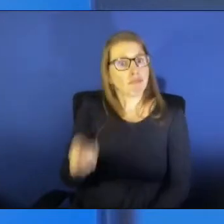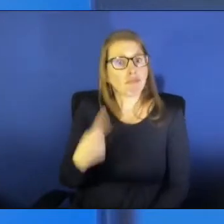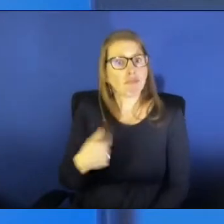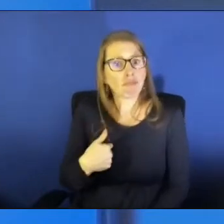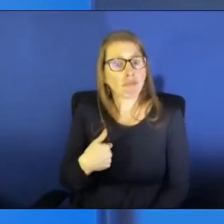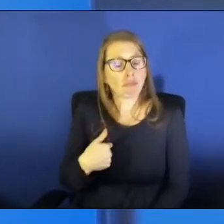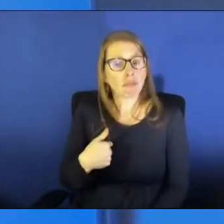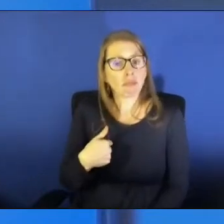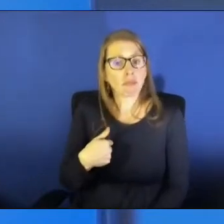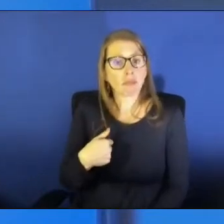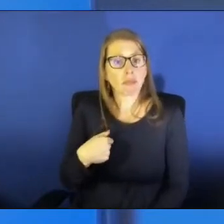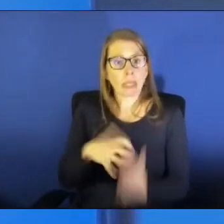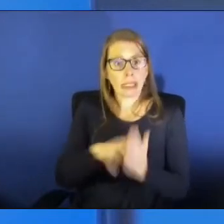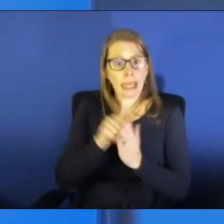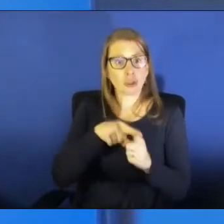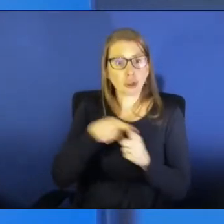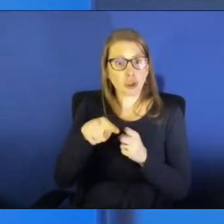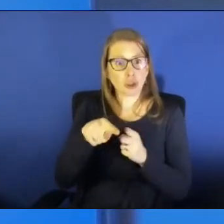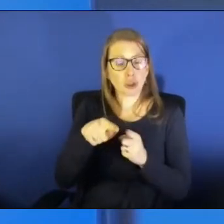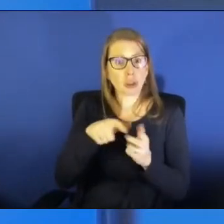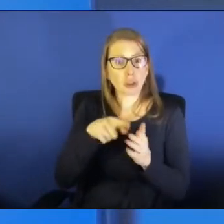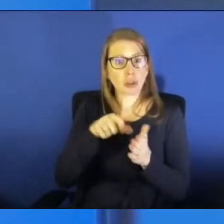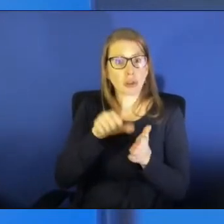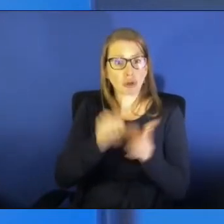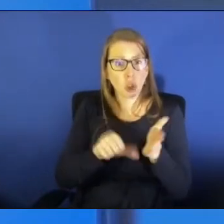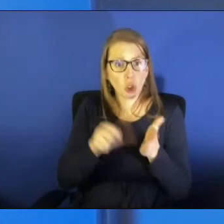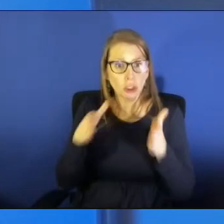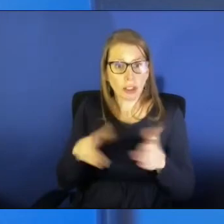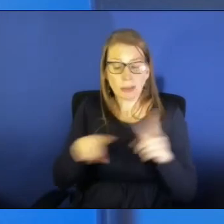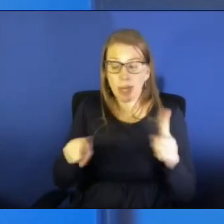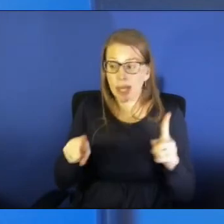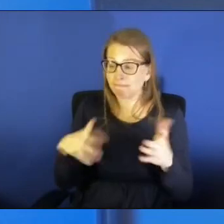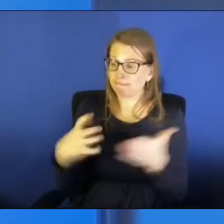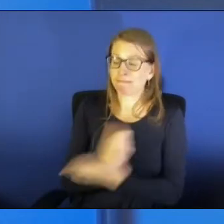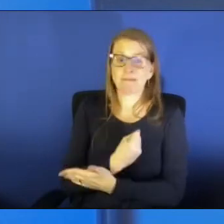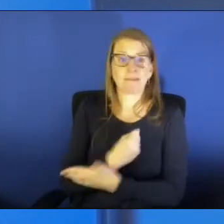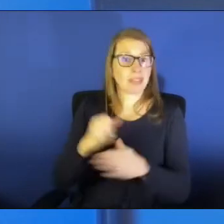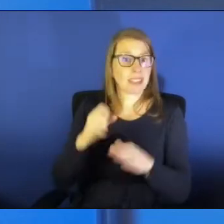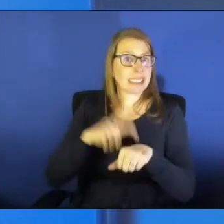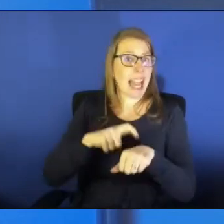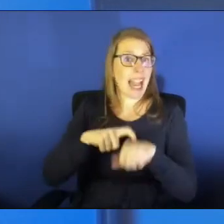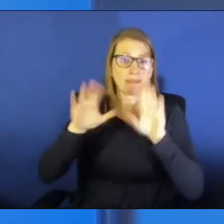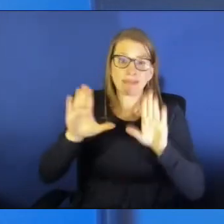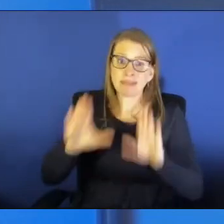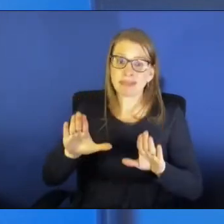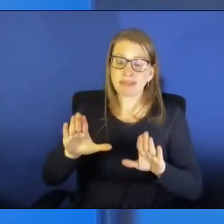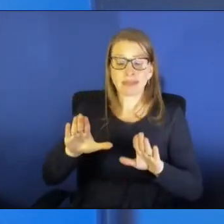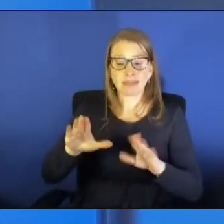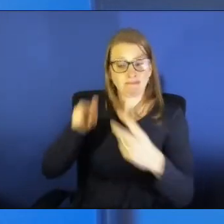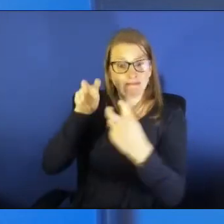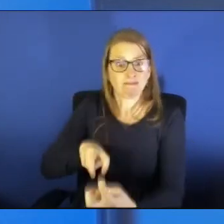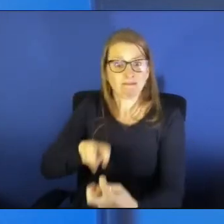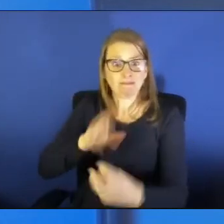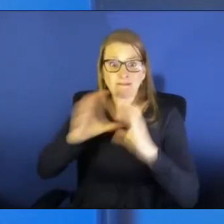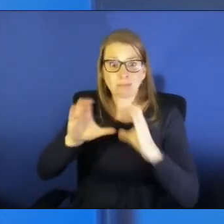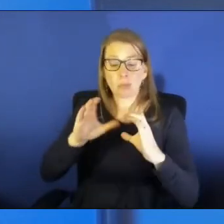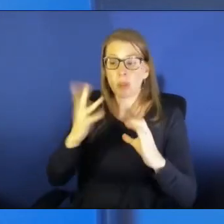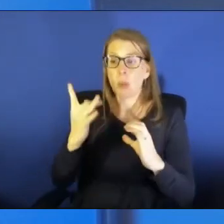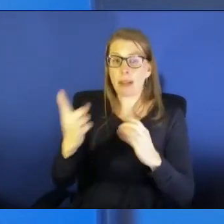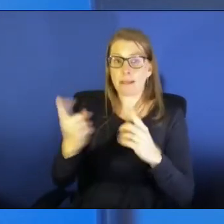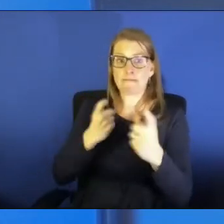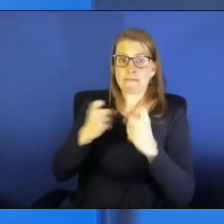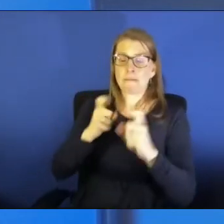But it's a great time to be able to have these conversations because we can answer a lot of that fear. We